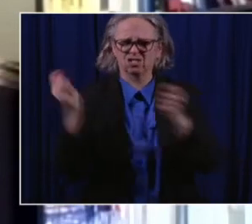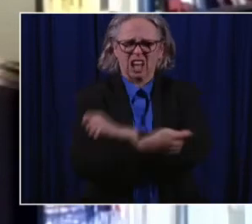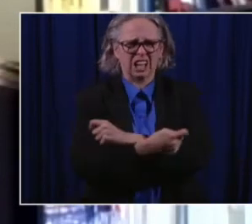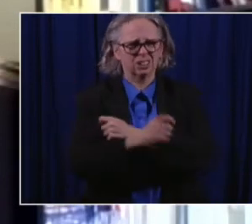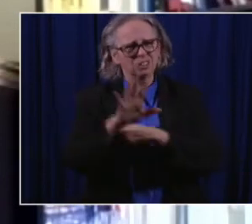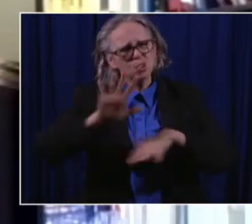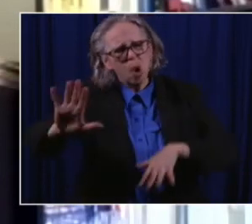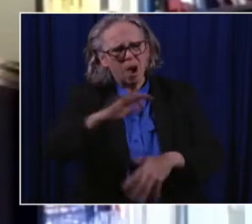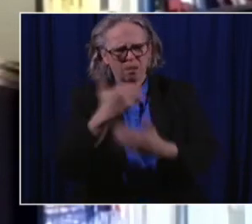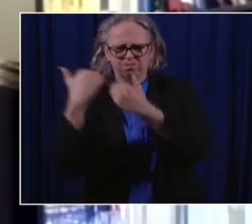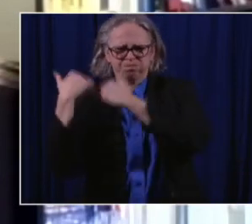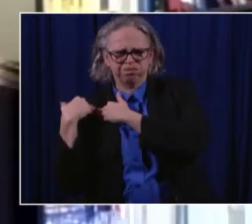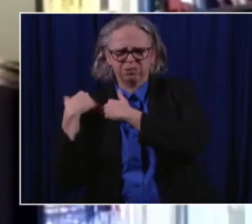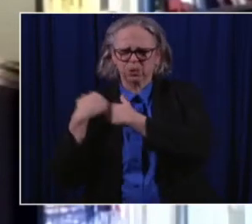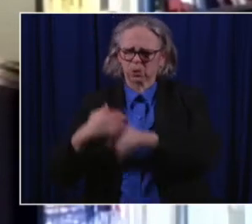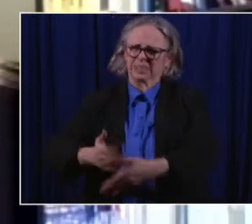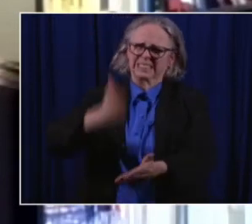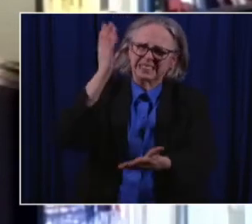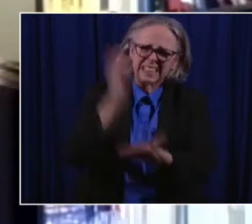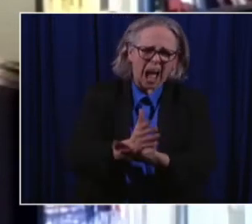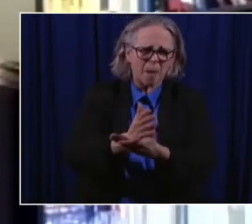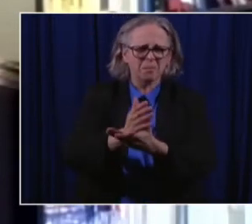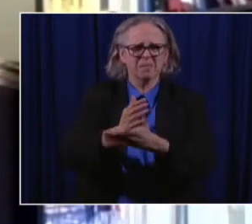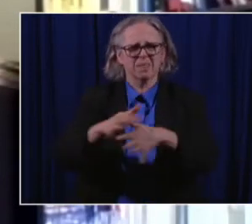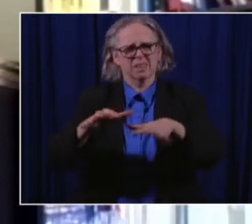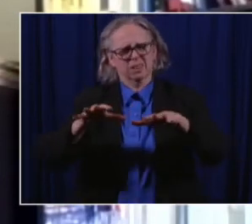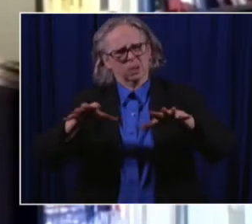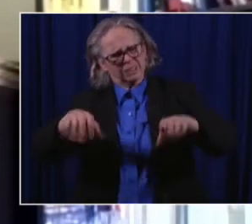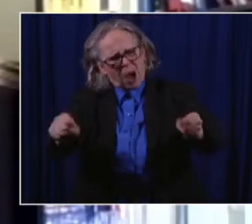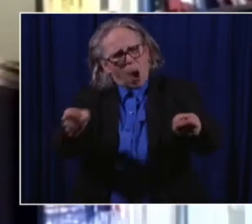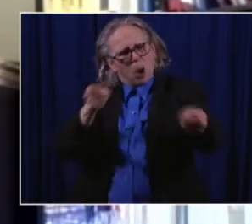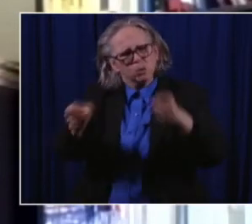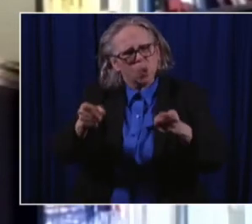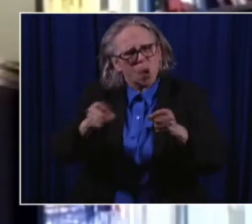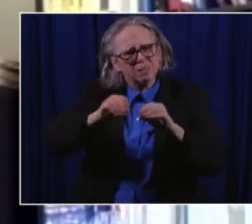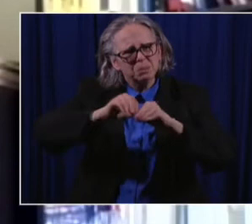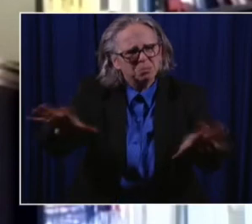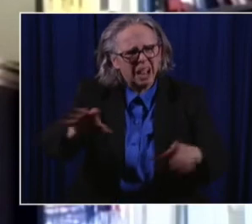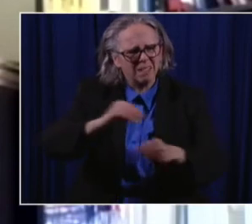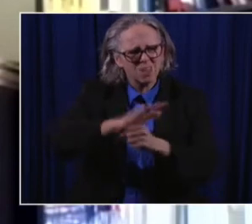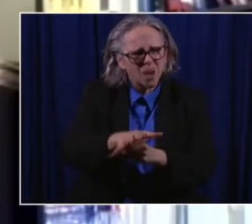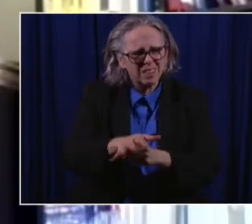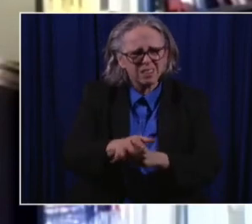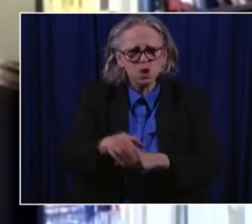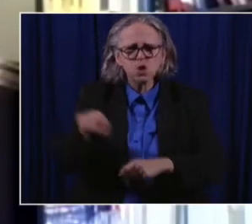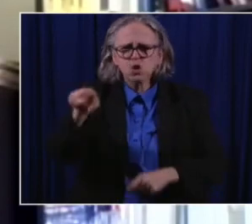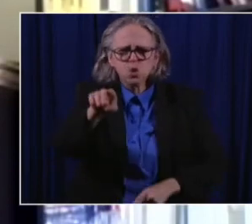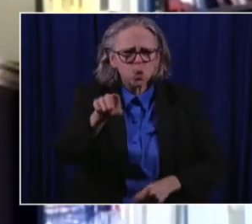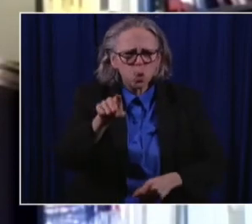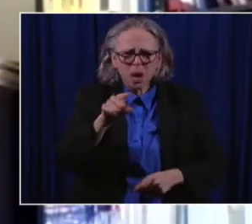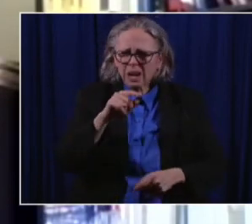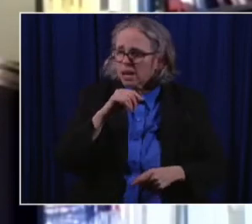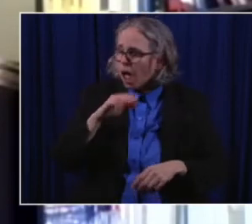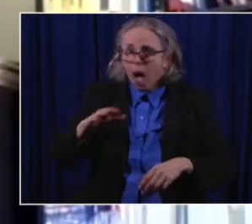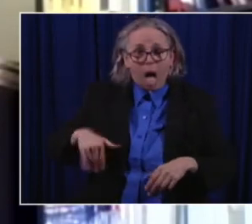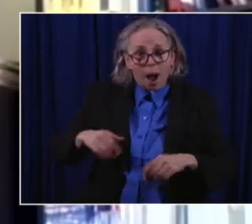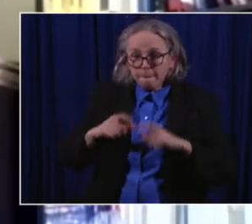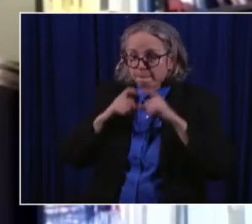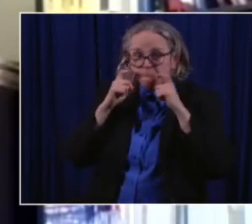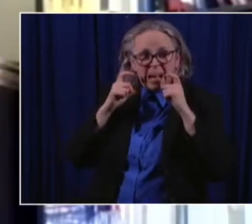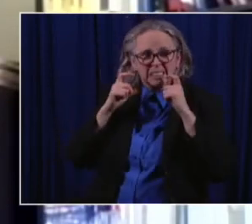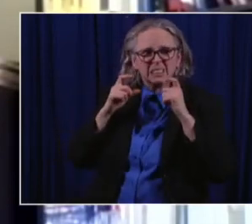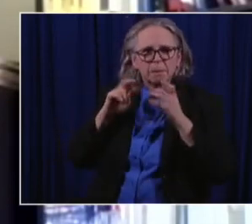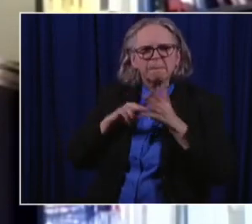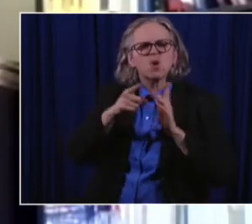everybody, every time you are with another person and do not wear a mask, you're risking spreading COVID, not just to you, but to your loved